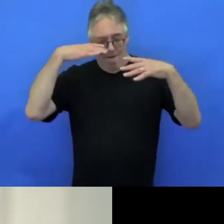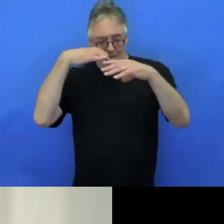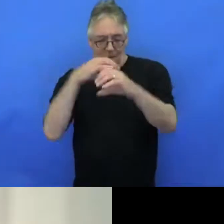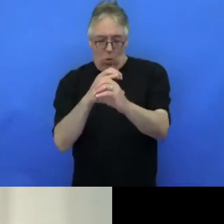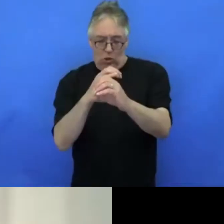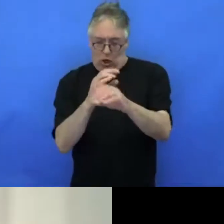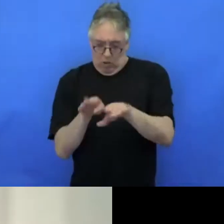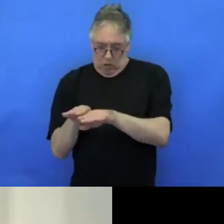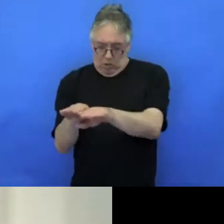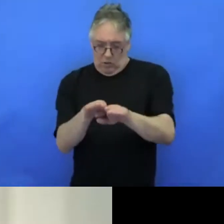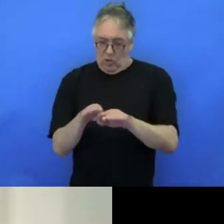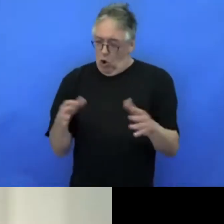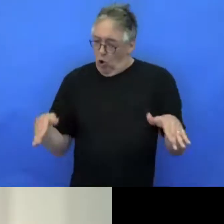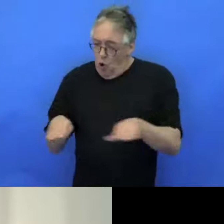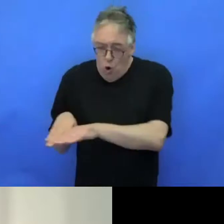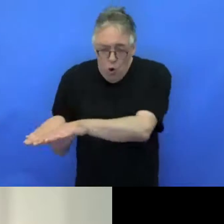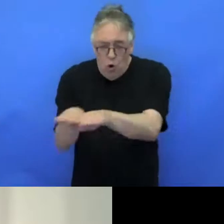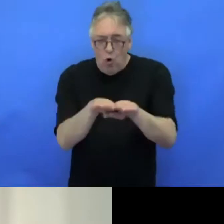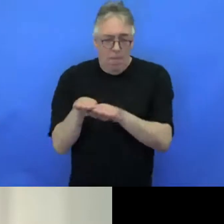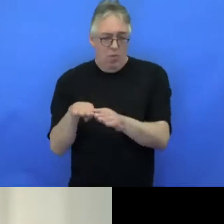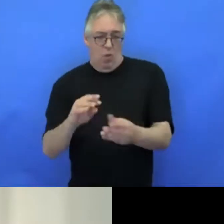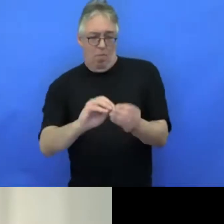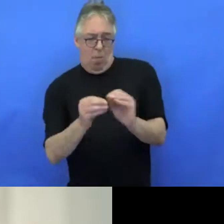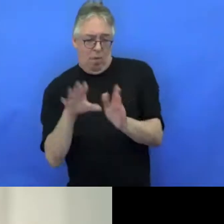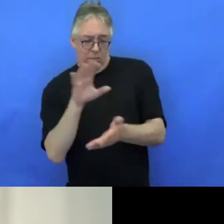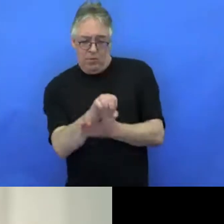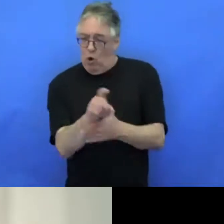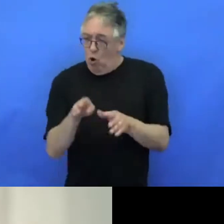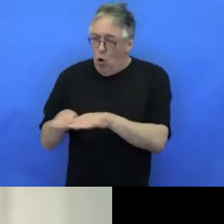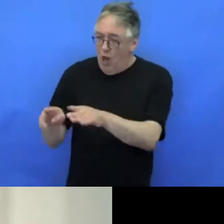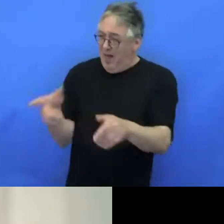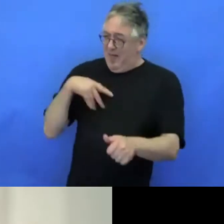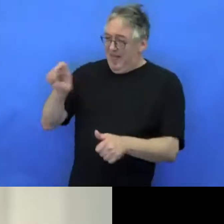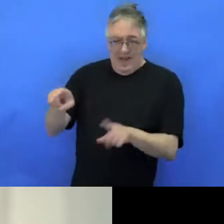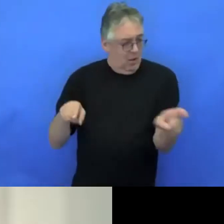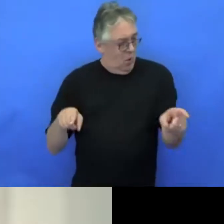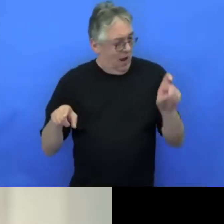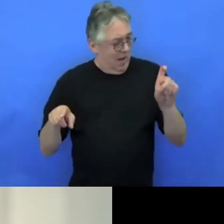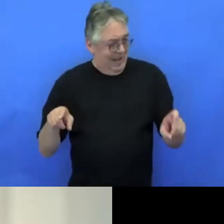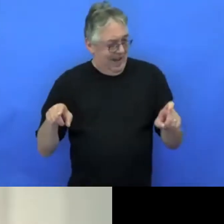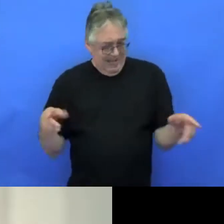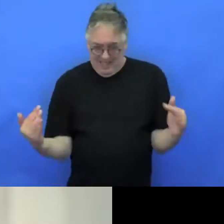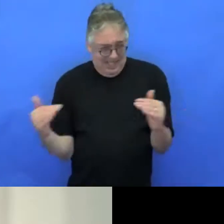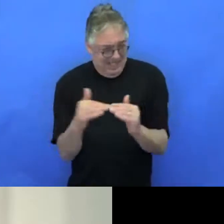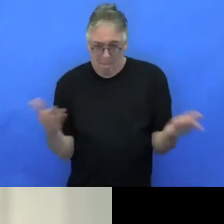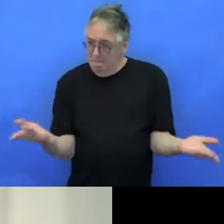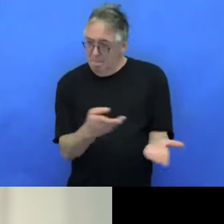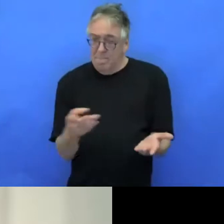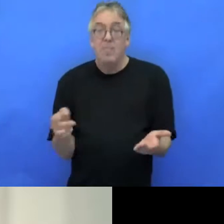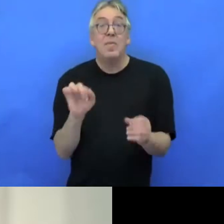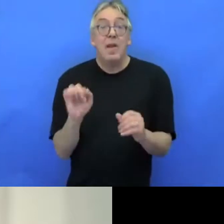identification of problems, on the common identification of needs, you can actually break through some of those